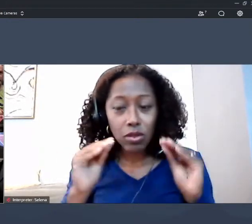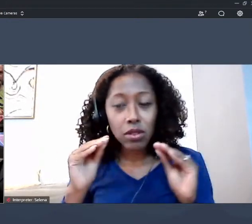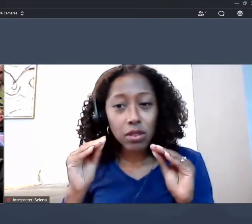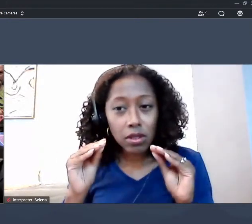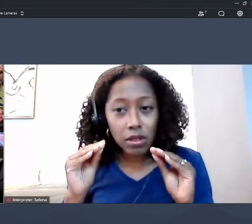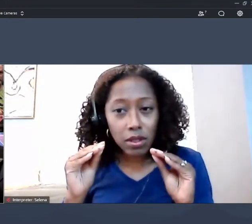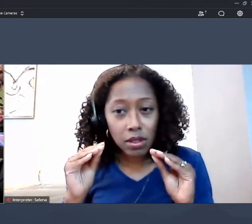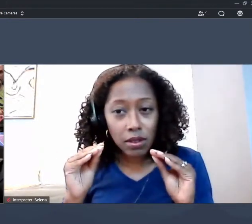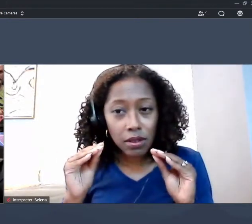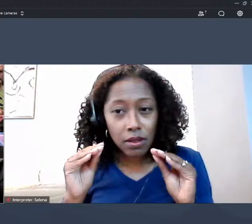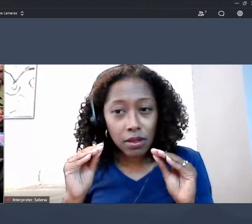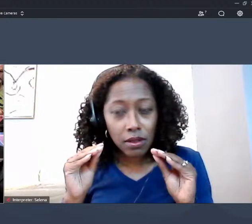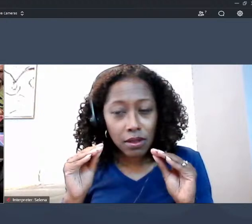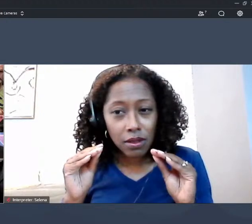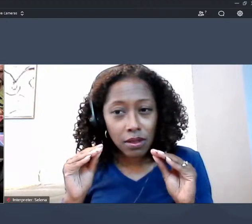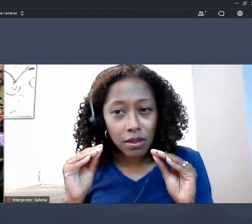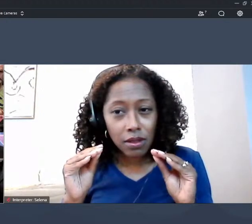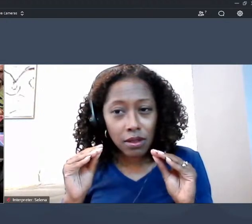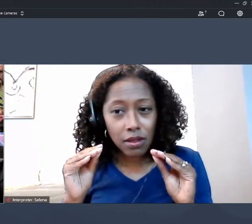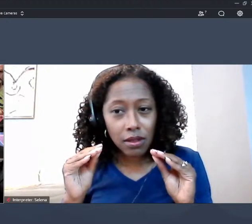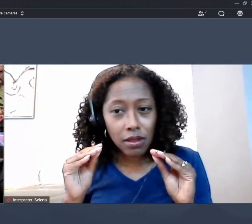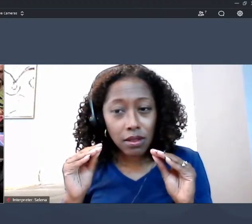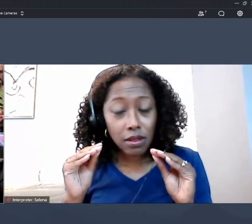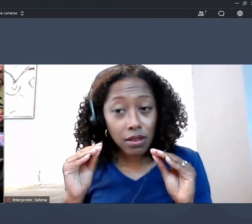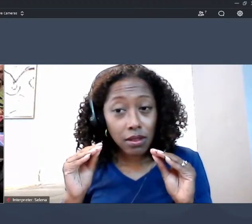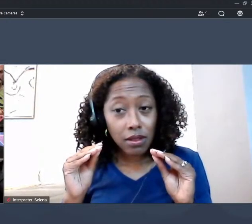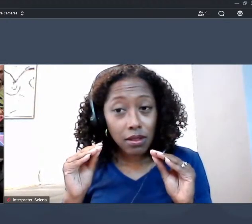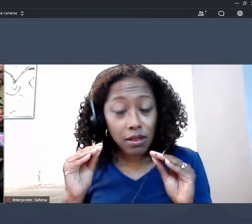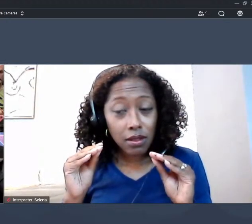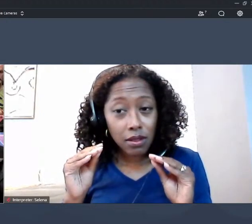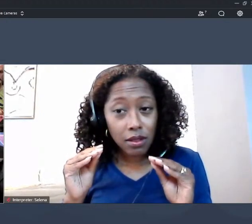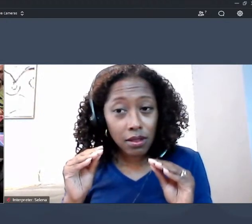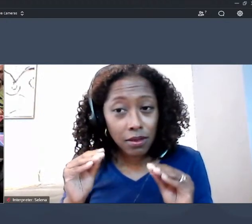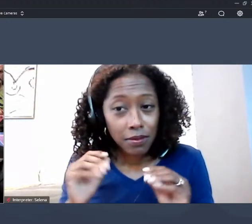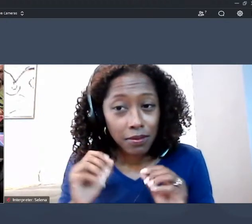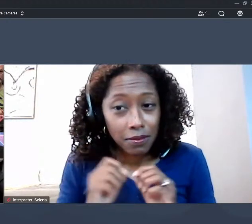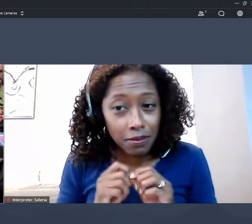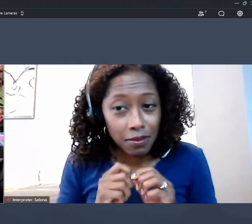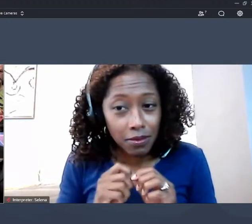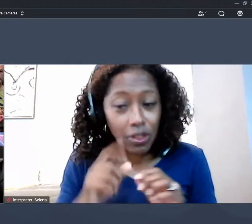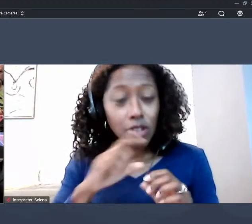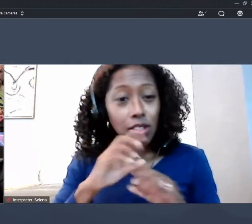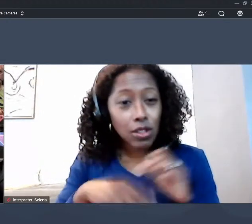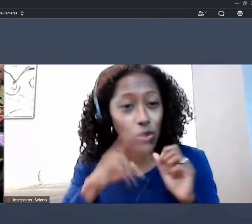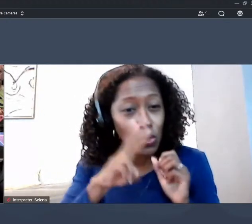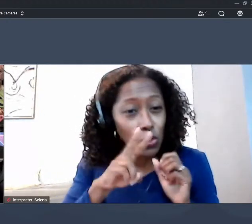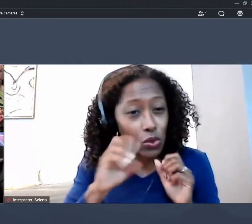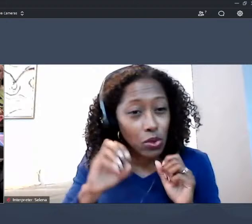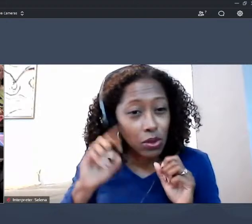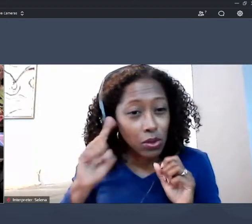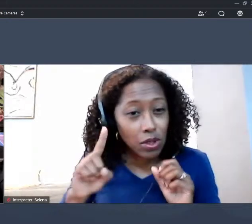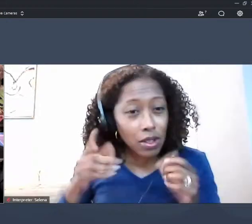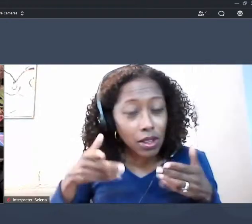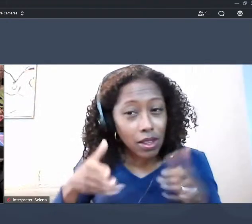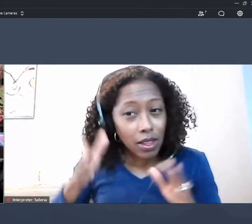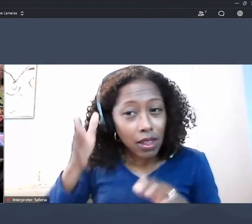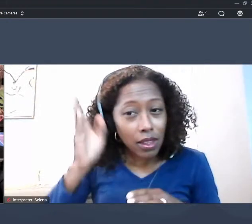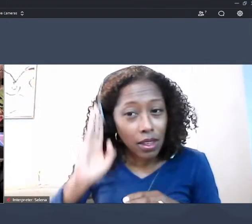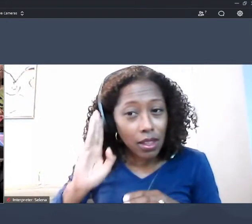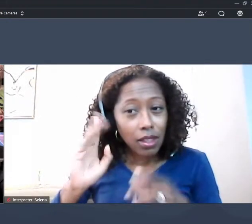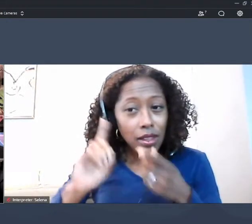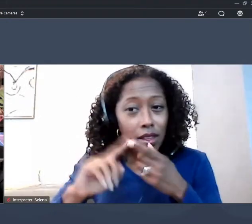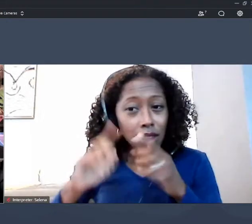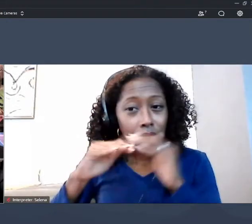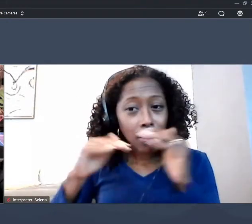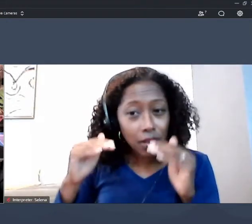and smooth sounds, the ultimate death of Jasper Jabo Phillips in 2001 meant Scott and Kevin had to find an